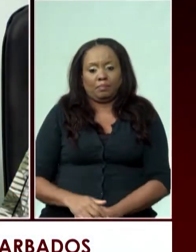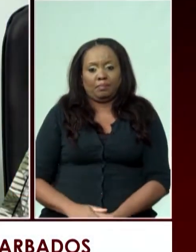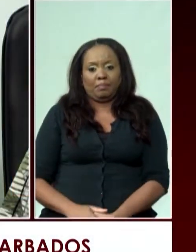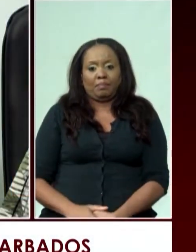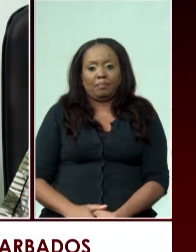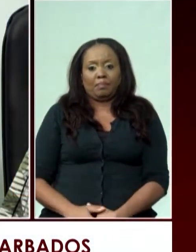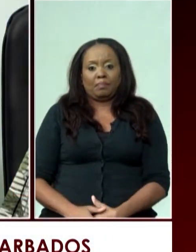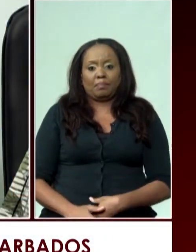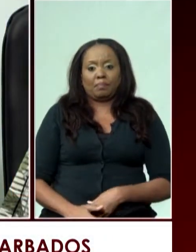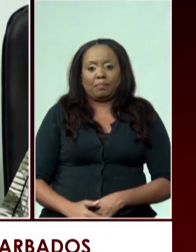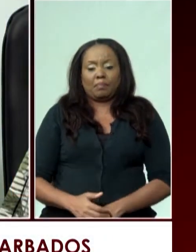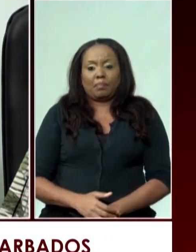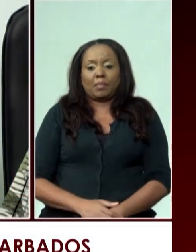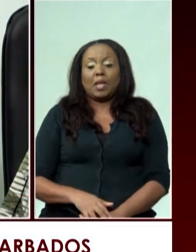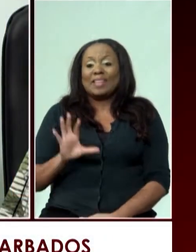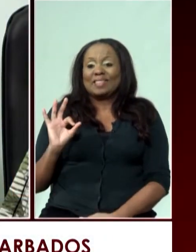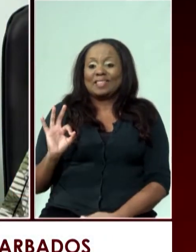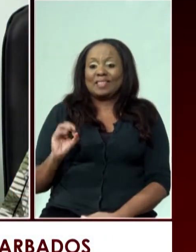location.